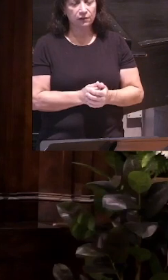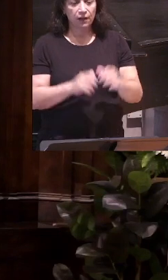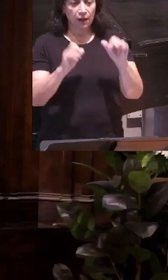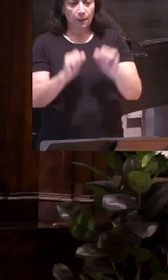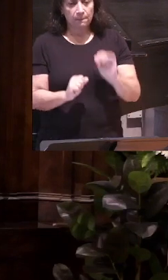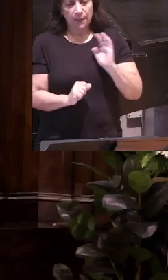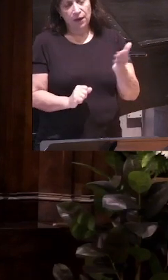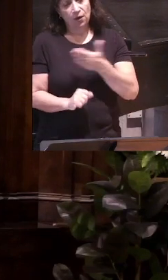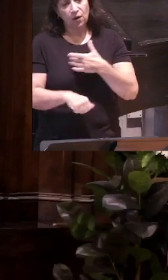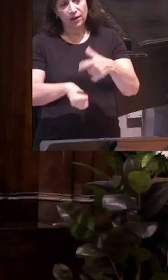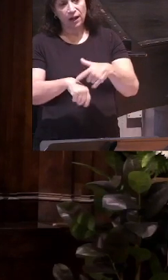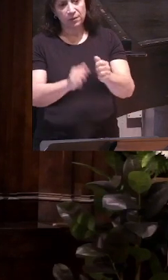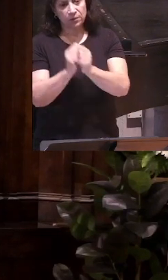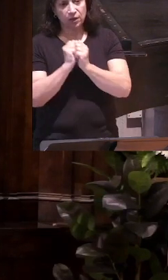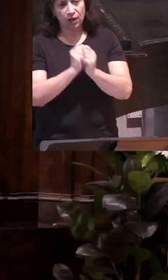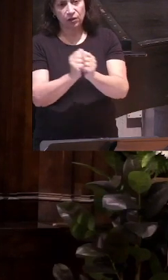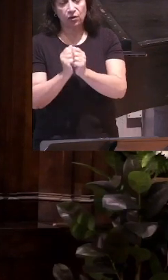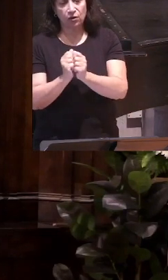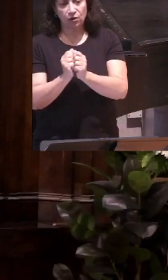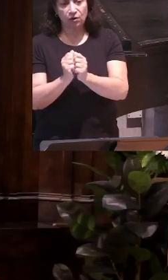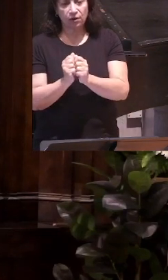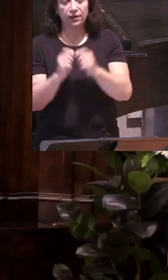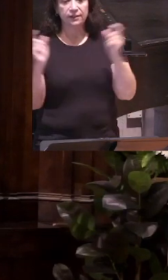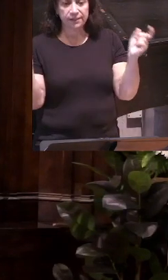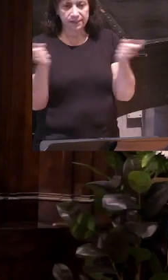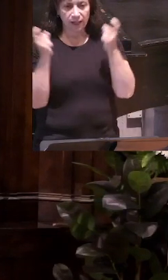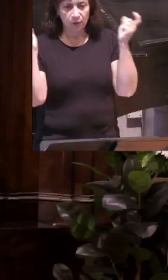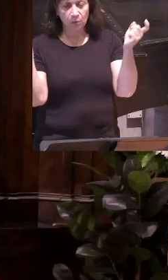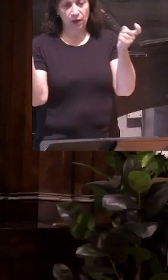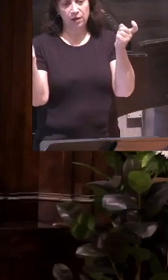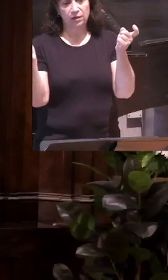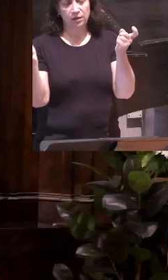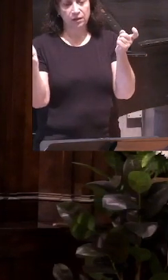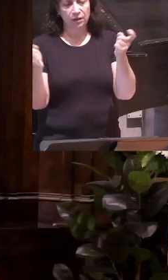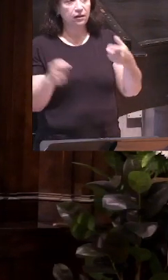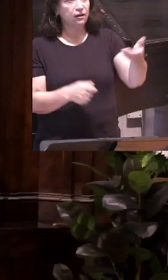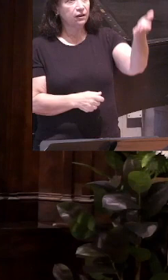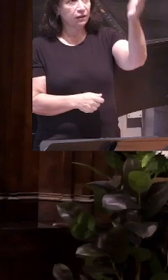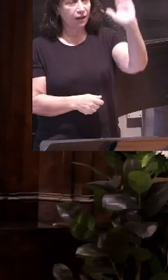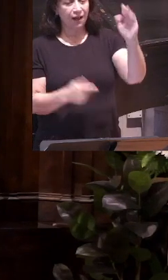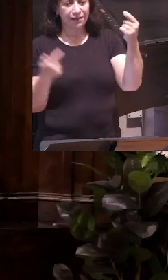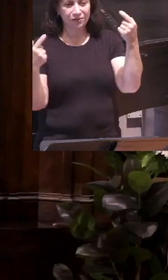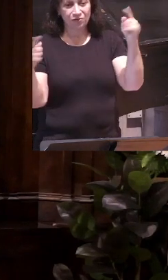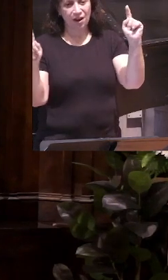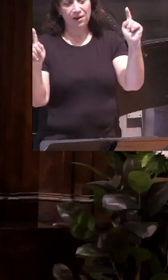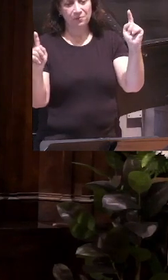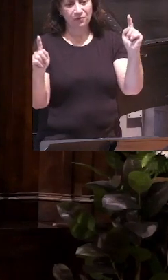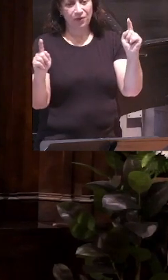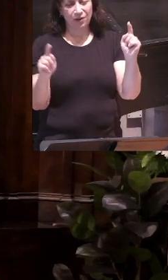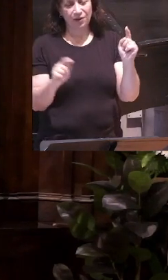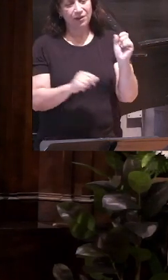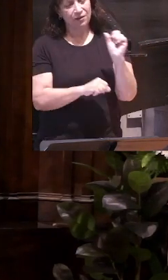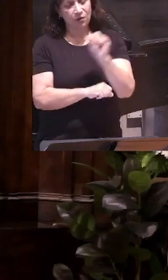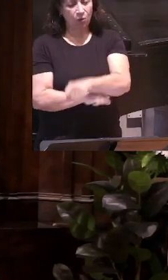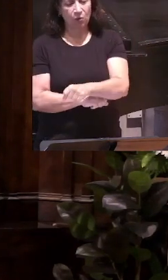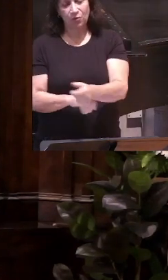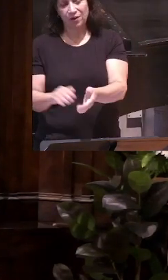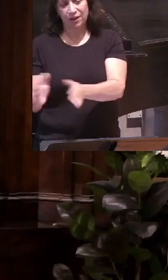May our time together be a celebration of God's triumph over